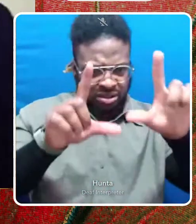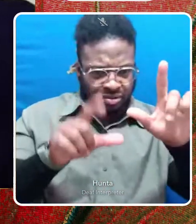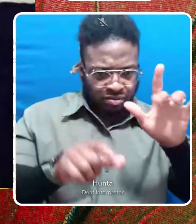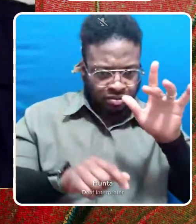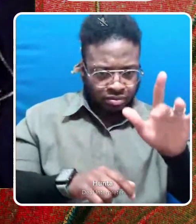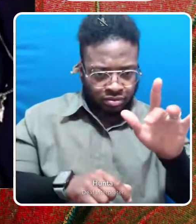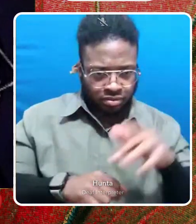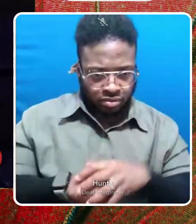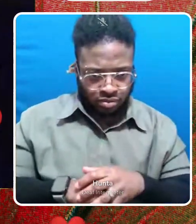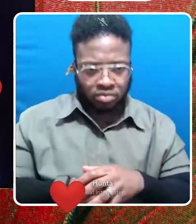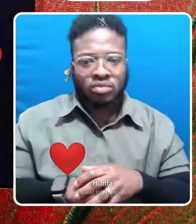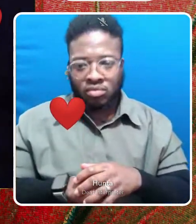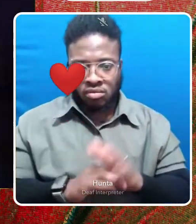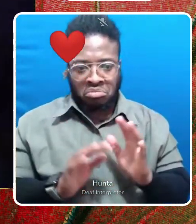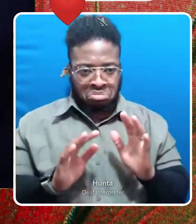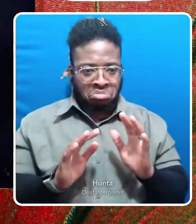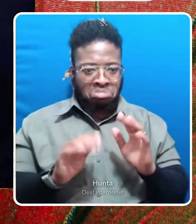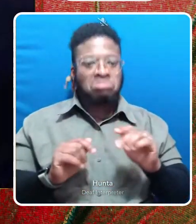square. Yeah.